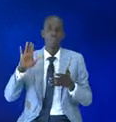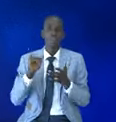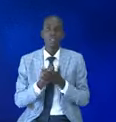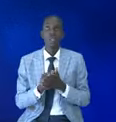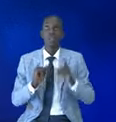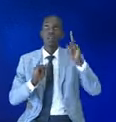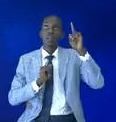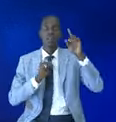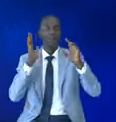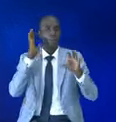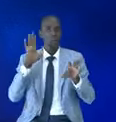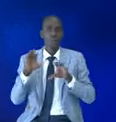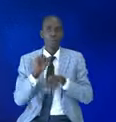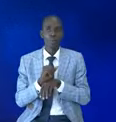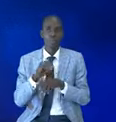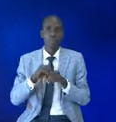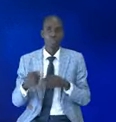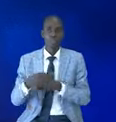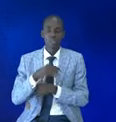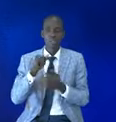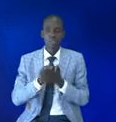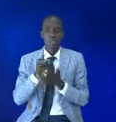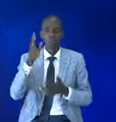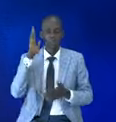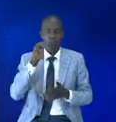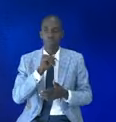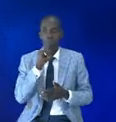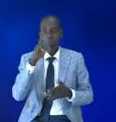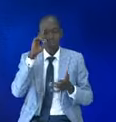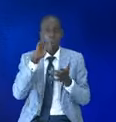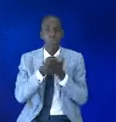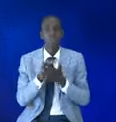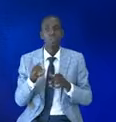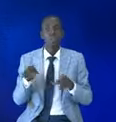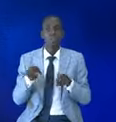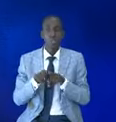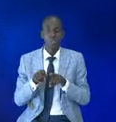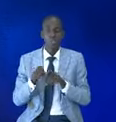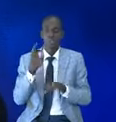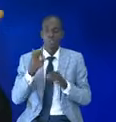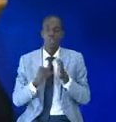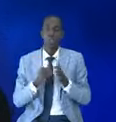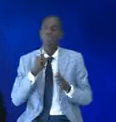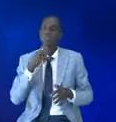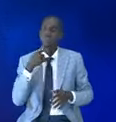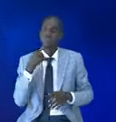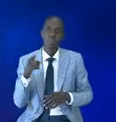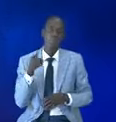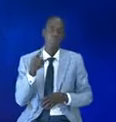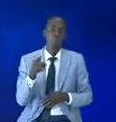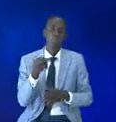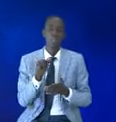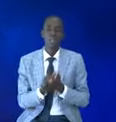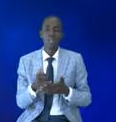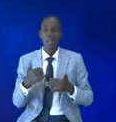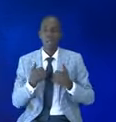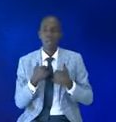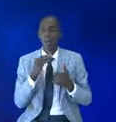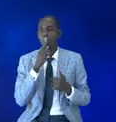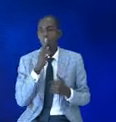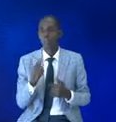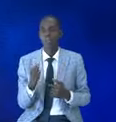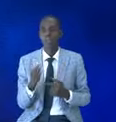days that you will not believe, even though it is told you. That has been